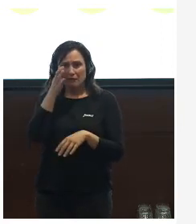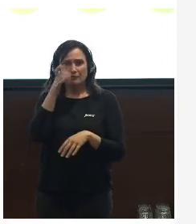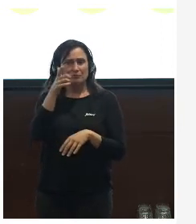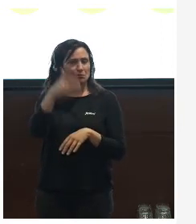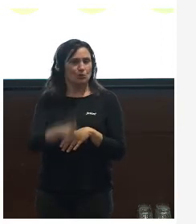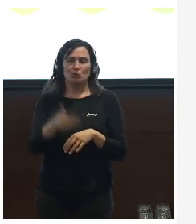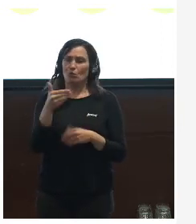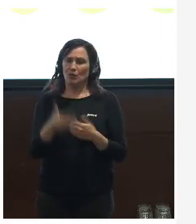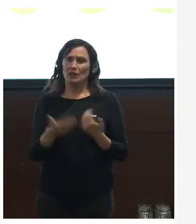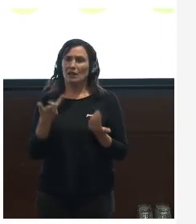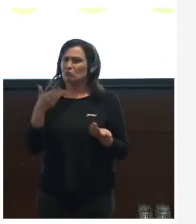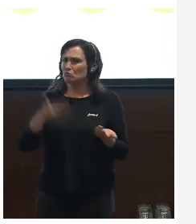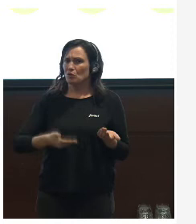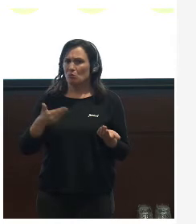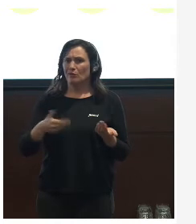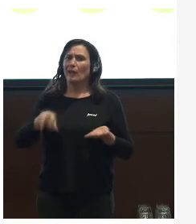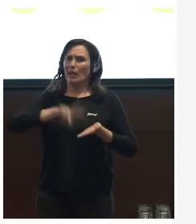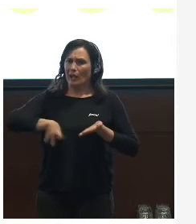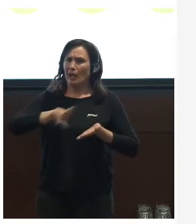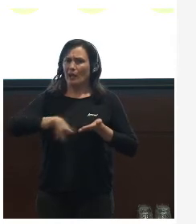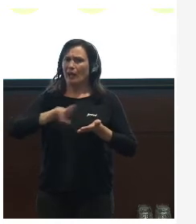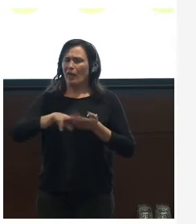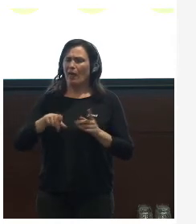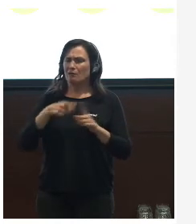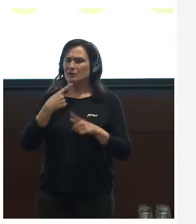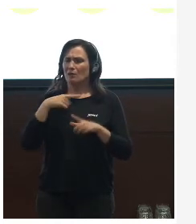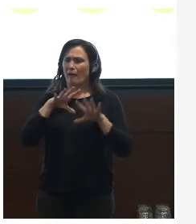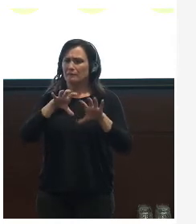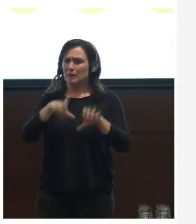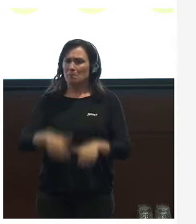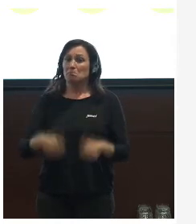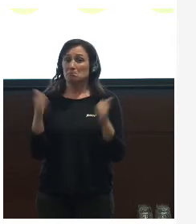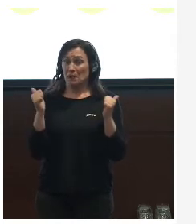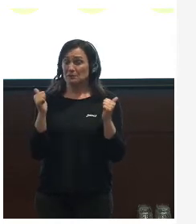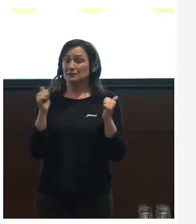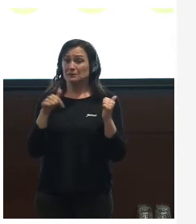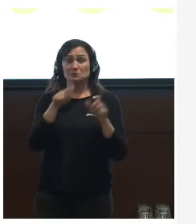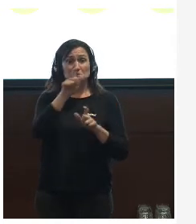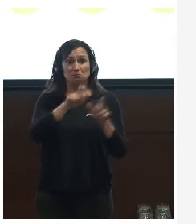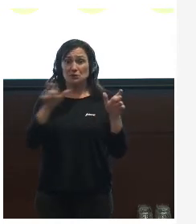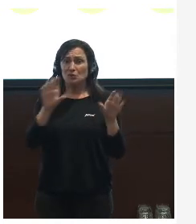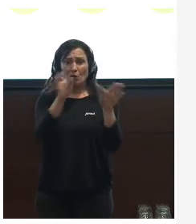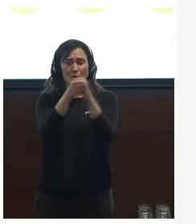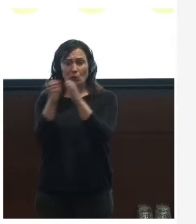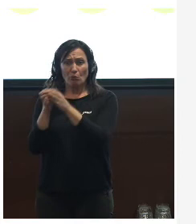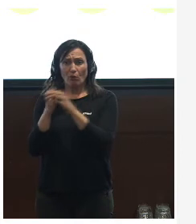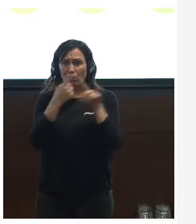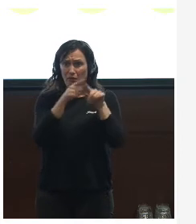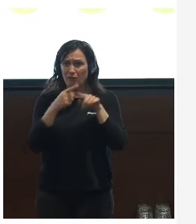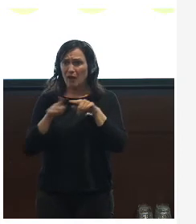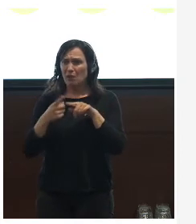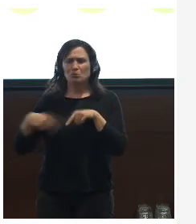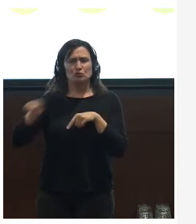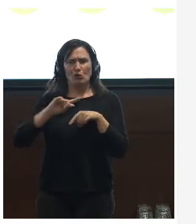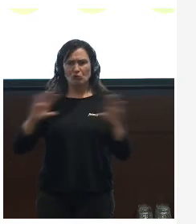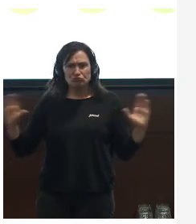in the end we'll learn from this. But it brings a whole lot of people from different spectrums together eventually all responsible in one way or the